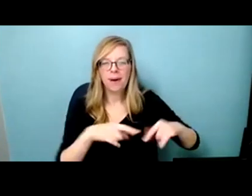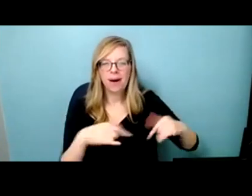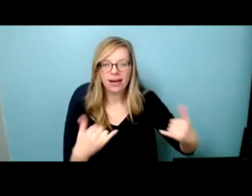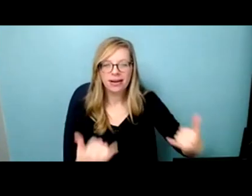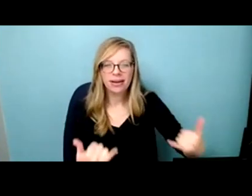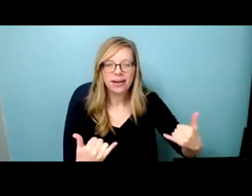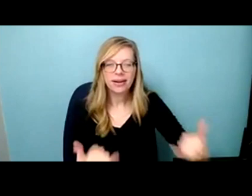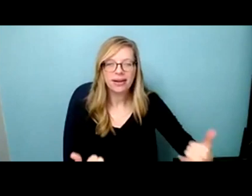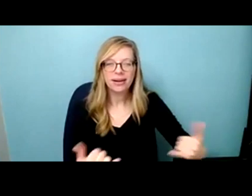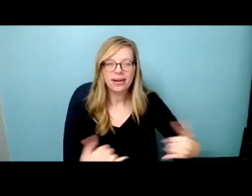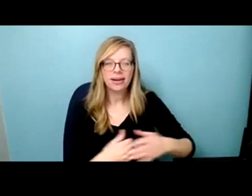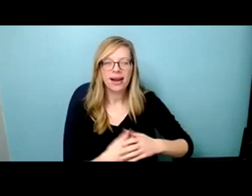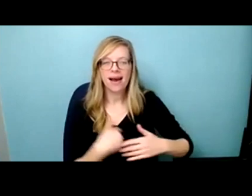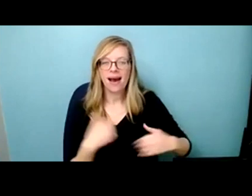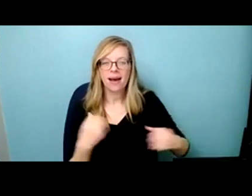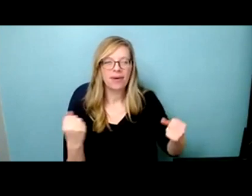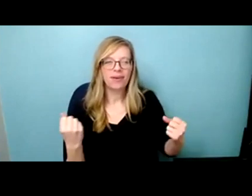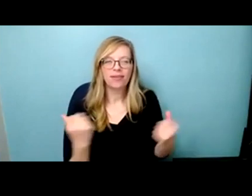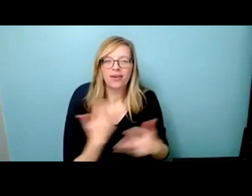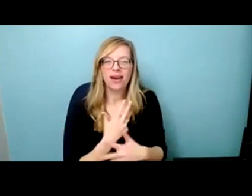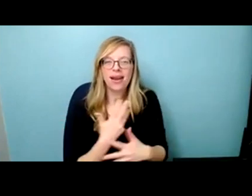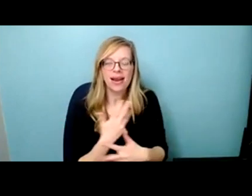So